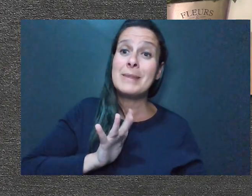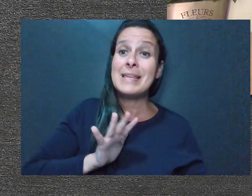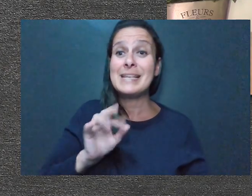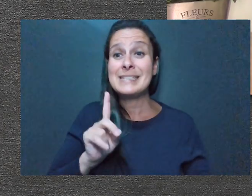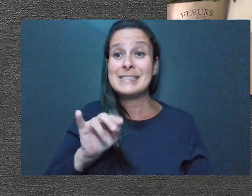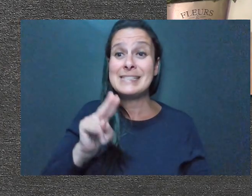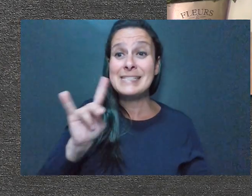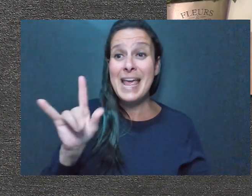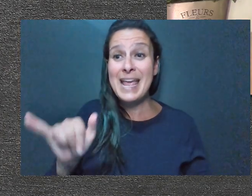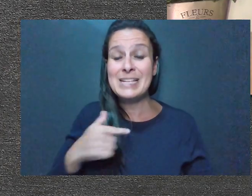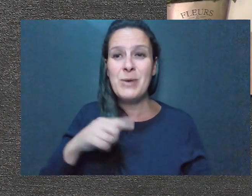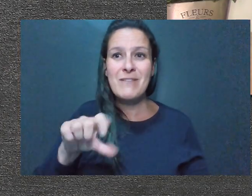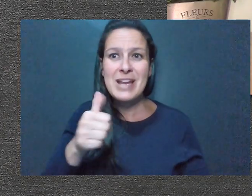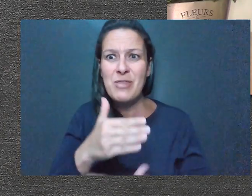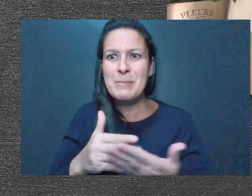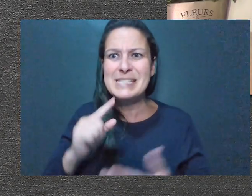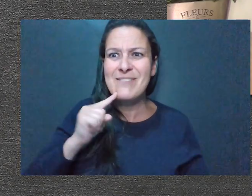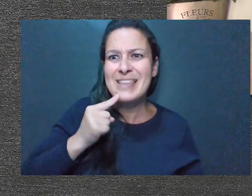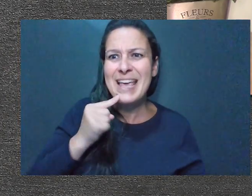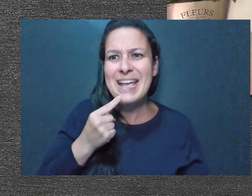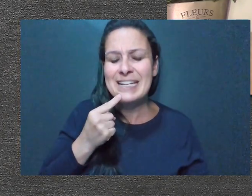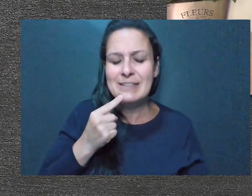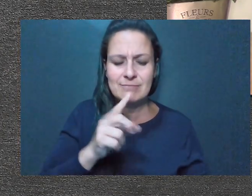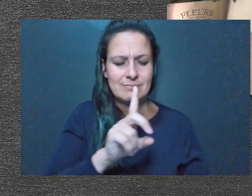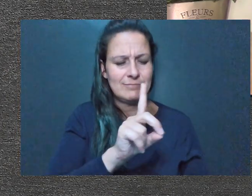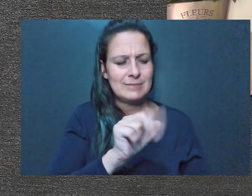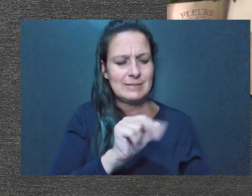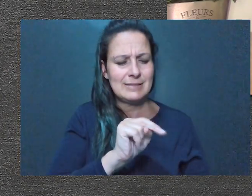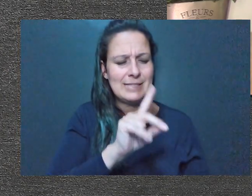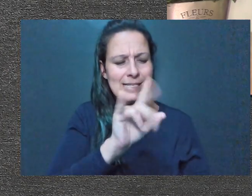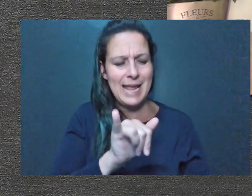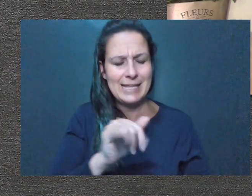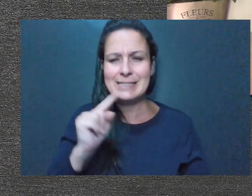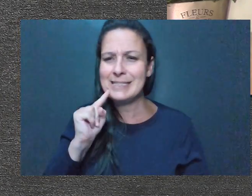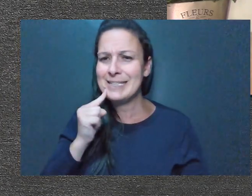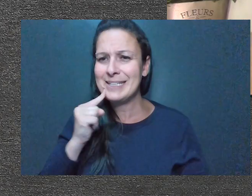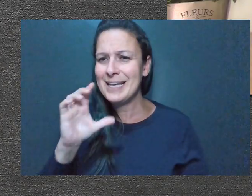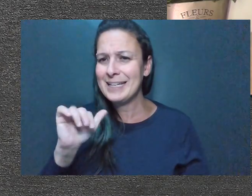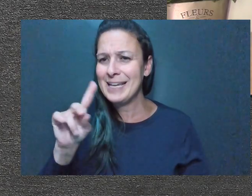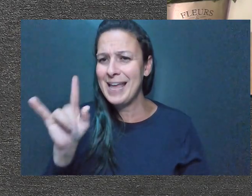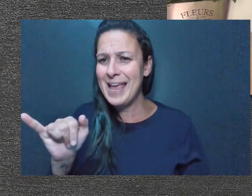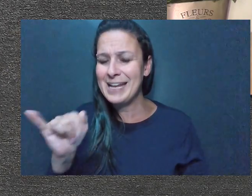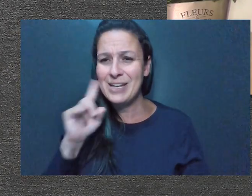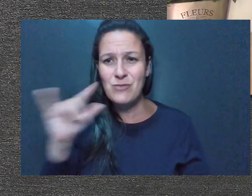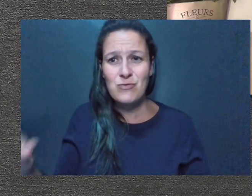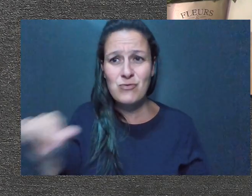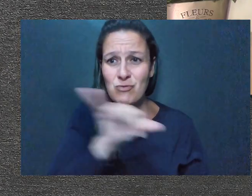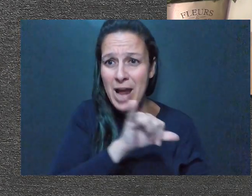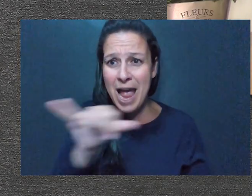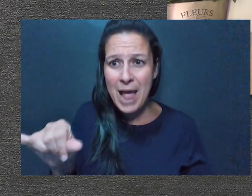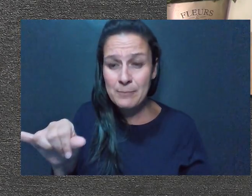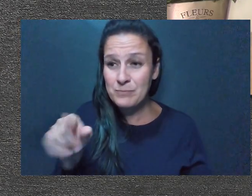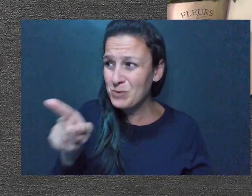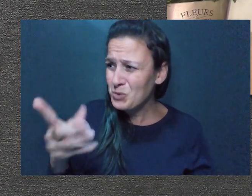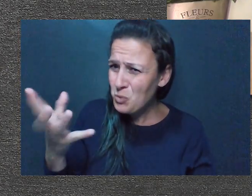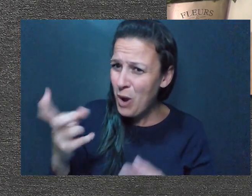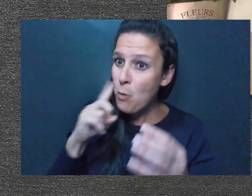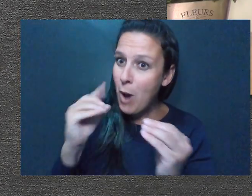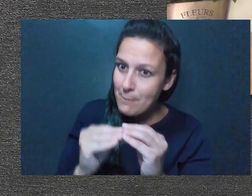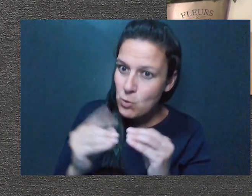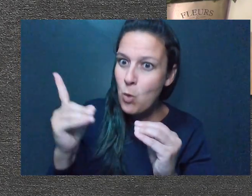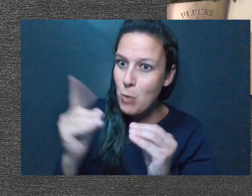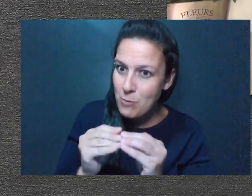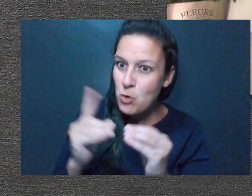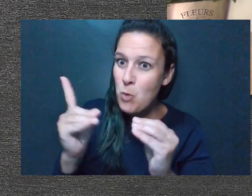another piece of candy? Dandy and candy rhyme. You always want one more, don't you? It's so hard, isn't